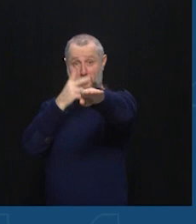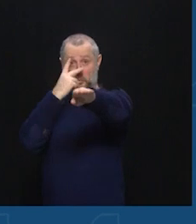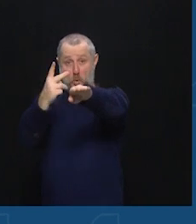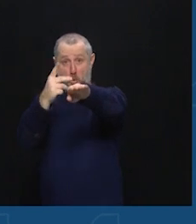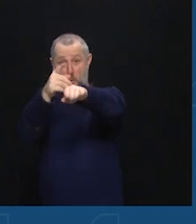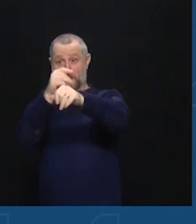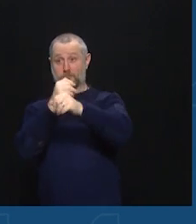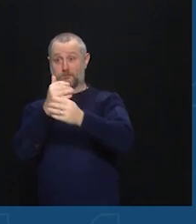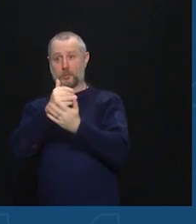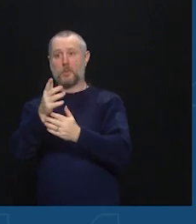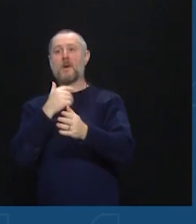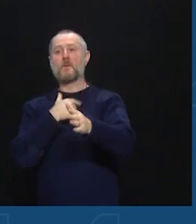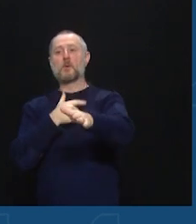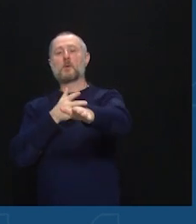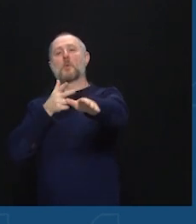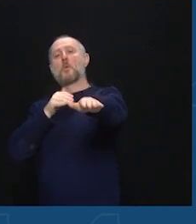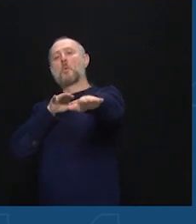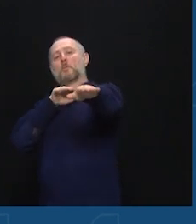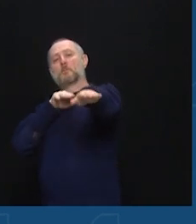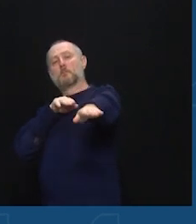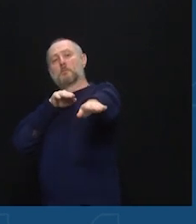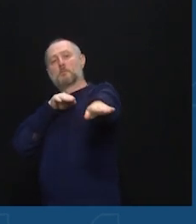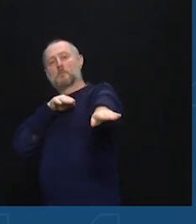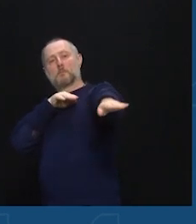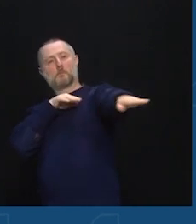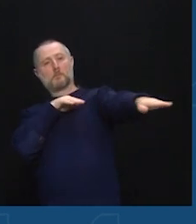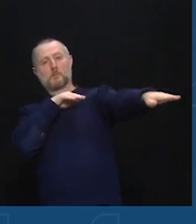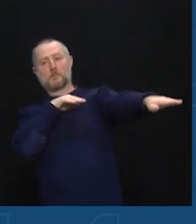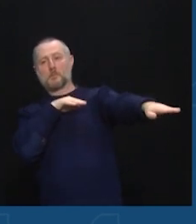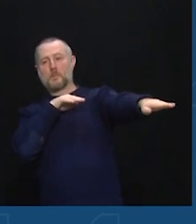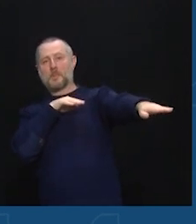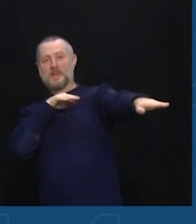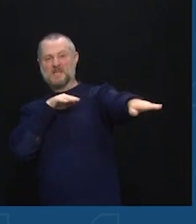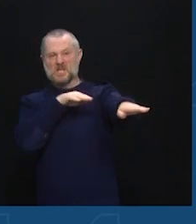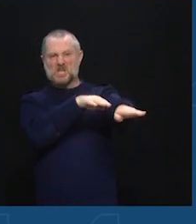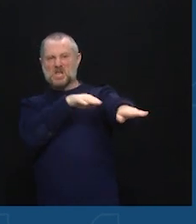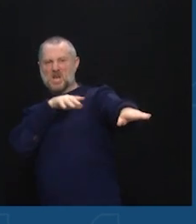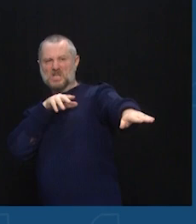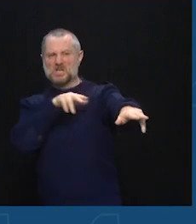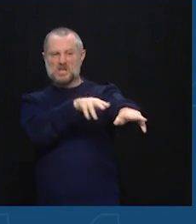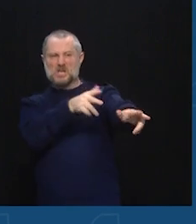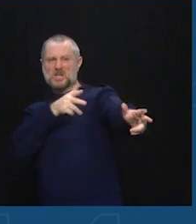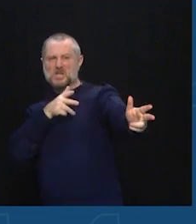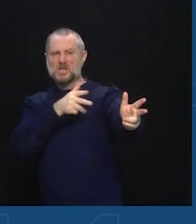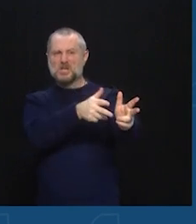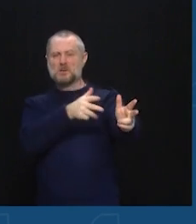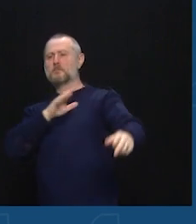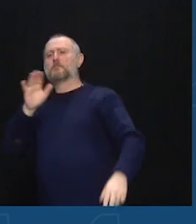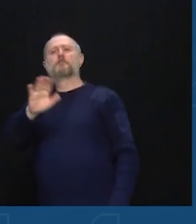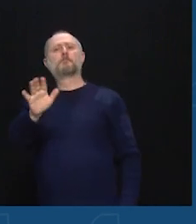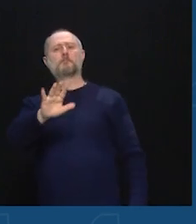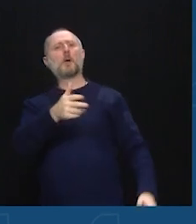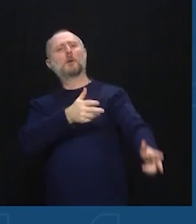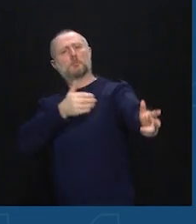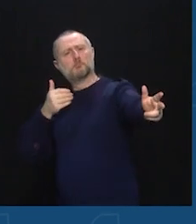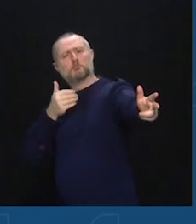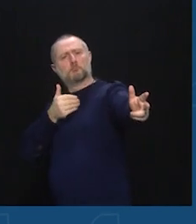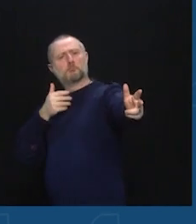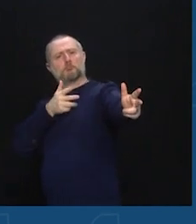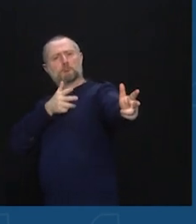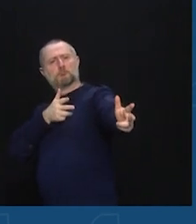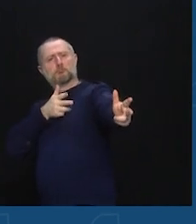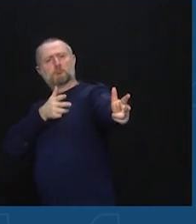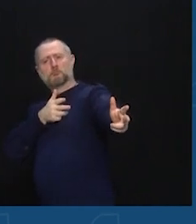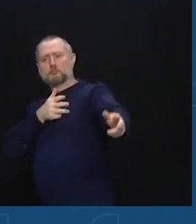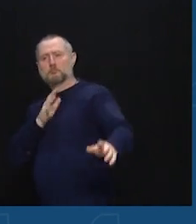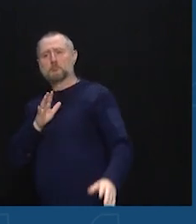Don't crowd the plow. All right, give our plow operators space to do their job. Governor, thank you always for your leadership.